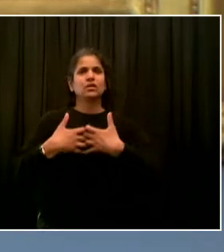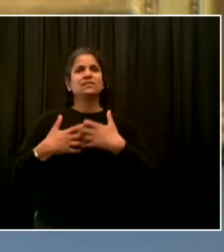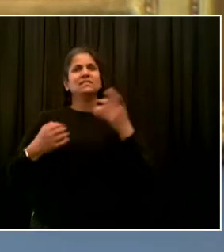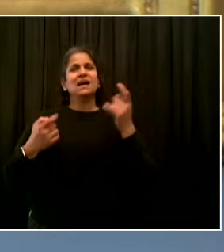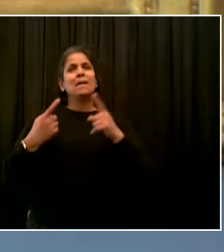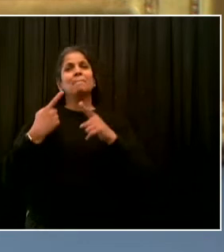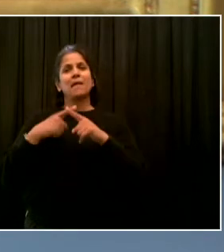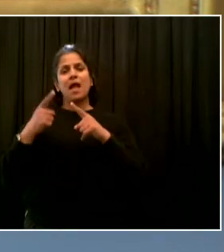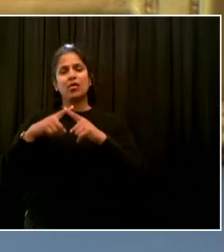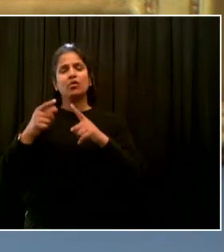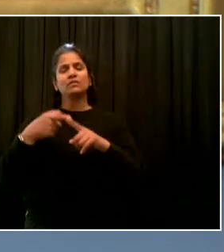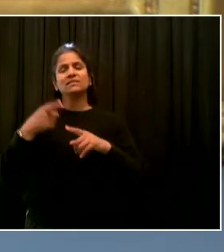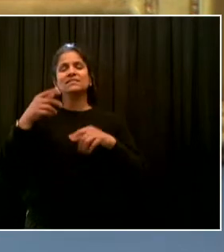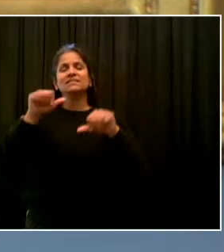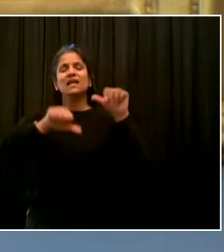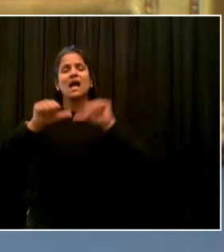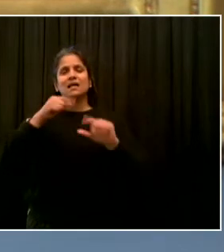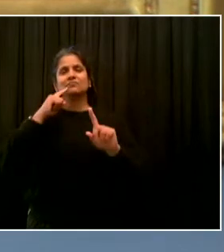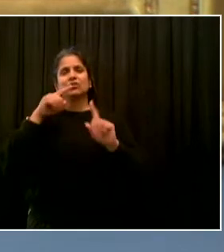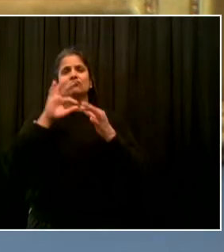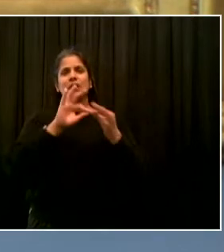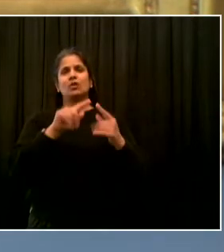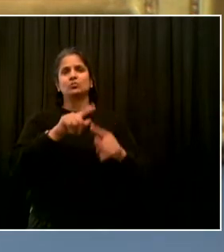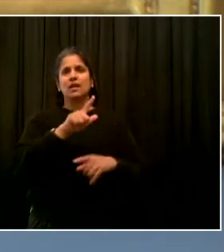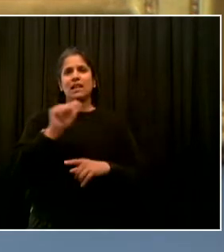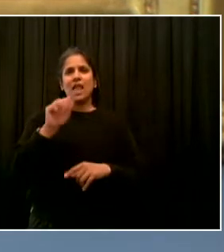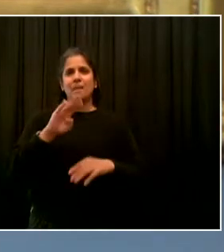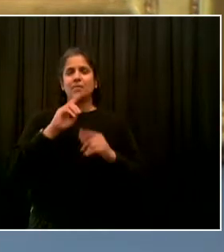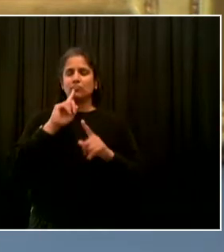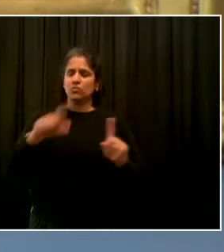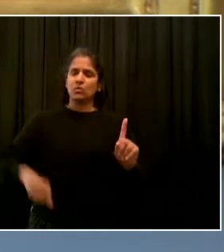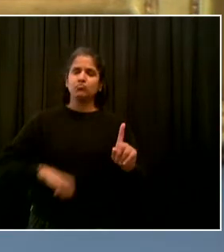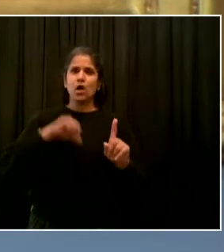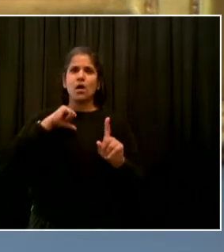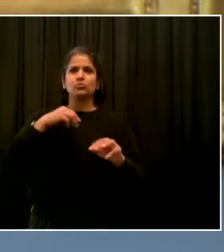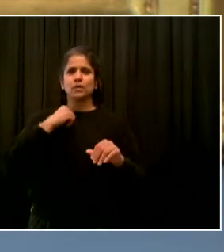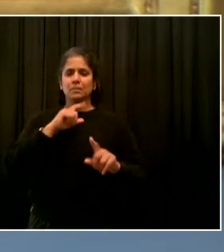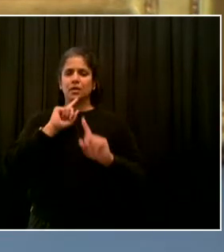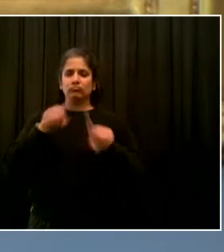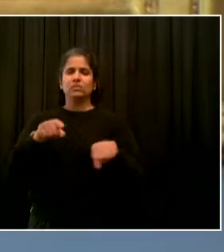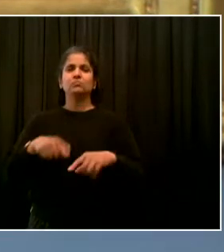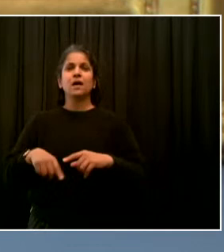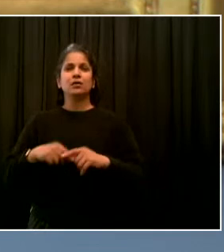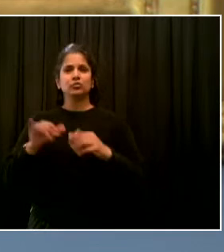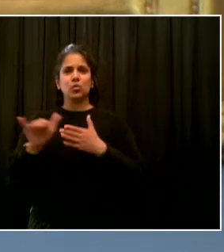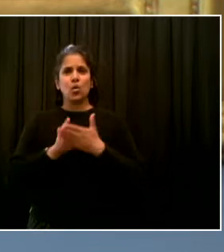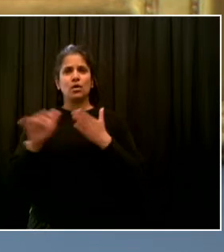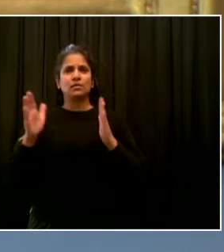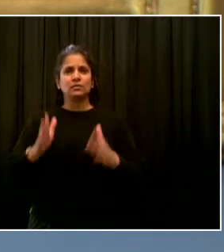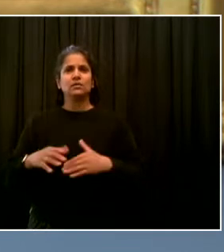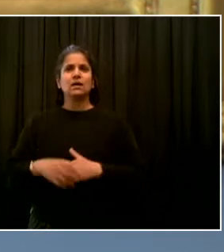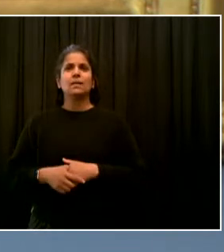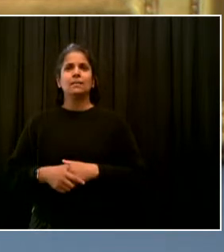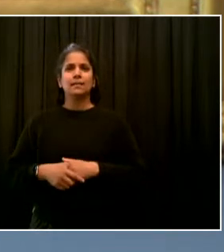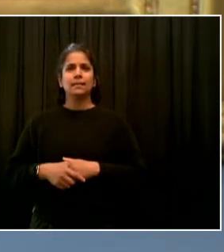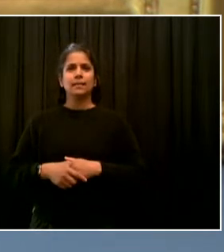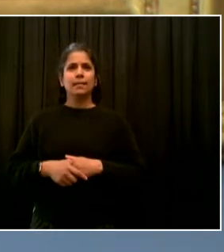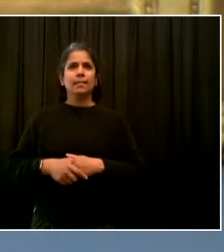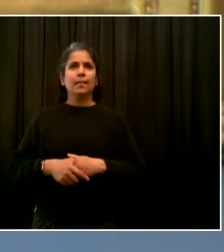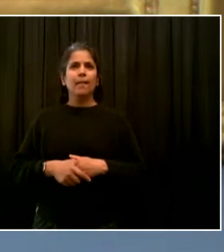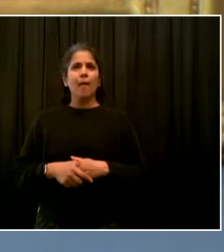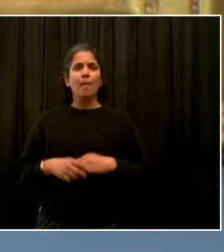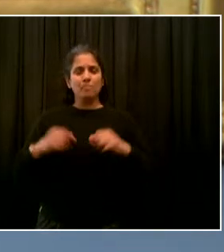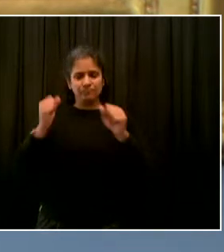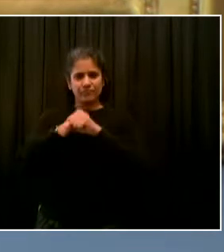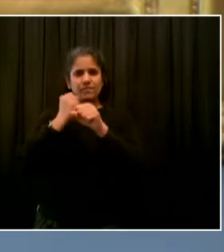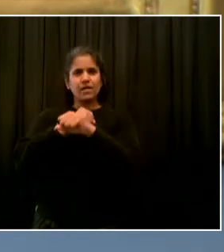and we should be really proud of how we responded as New Yorkers to push back on this virus. And because we have the tools